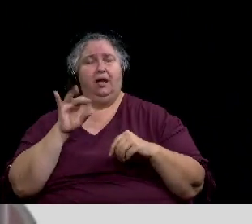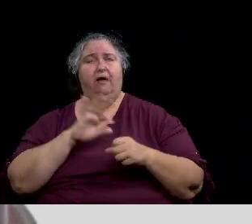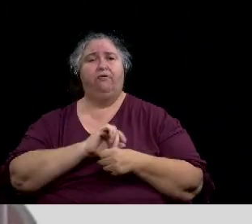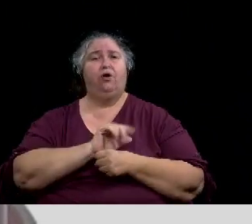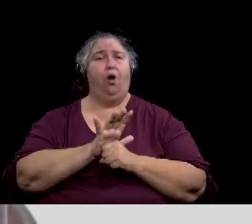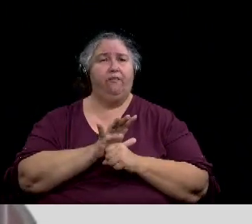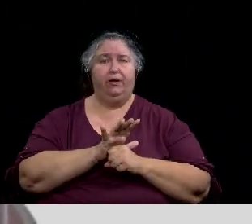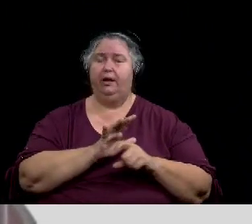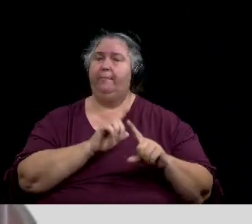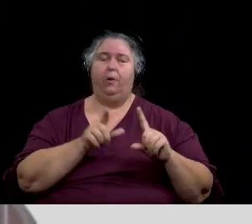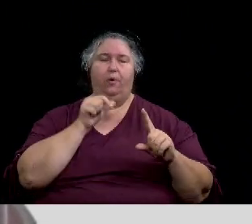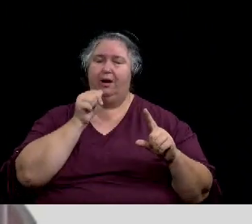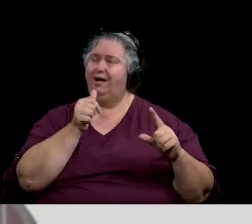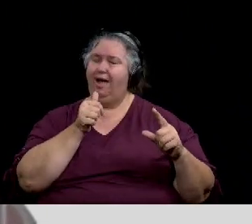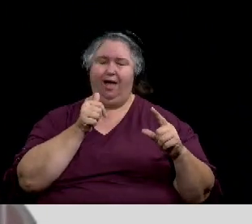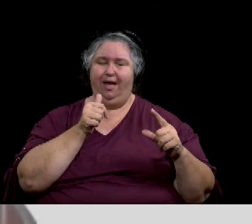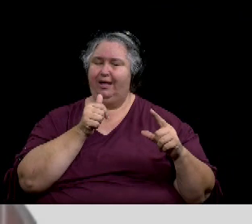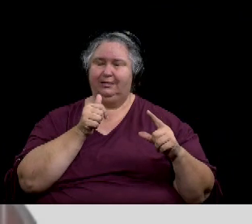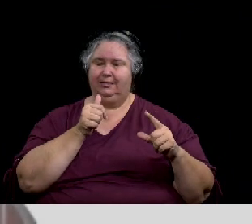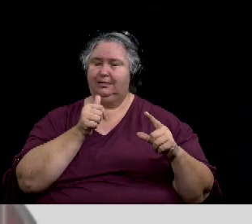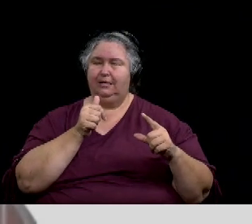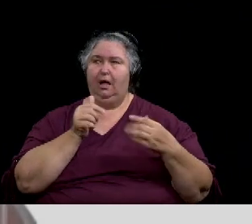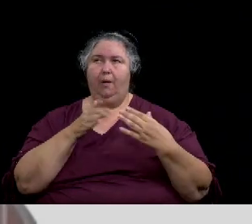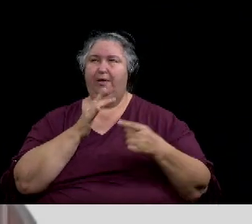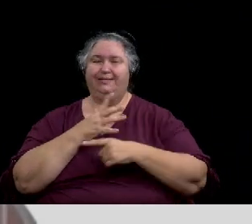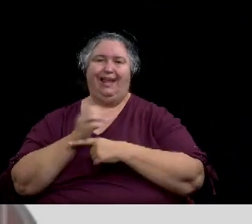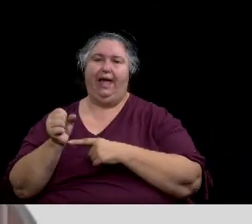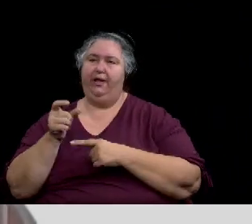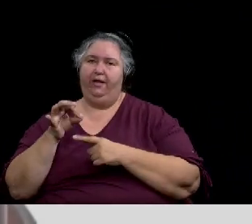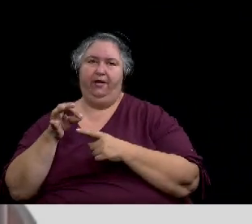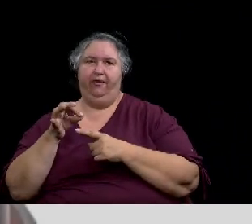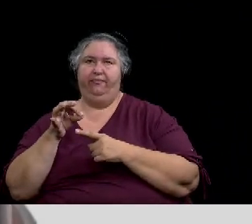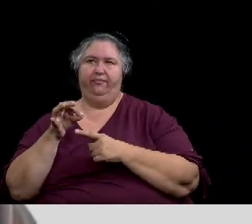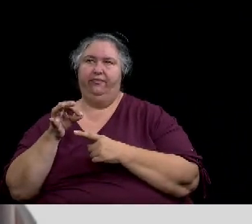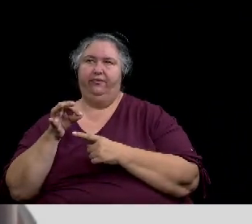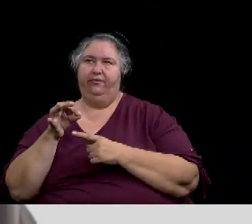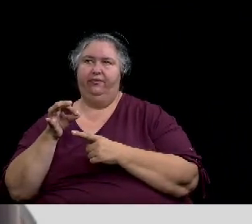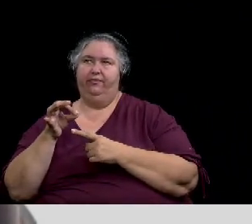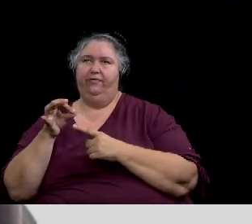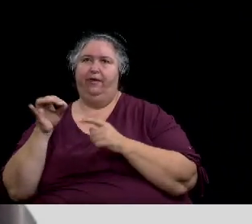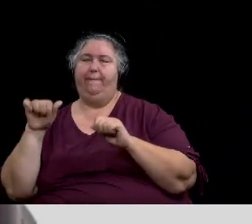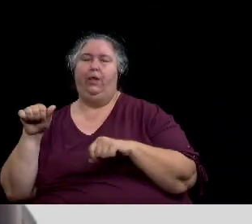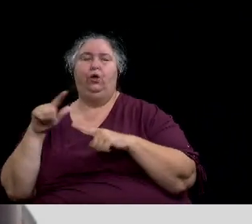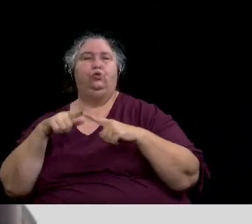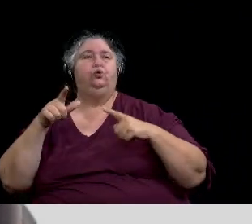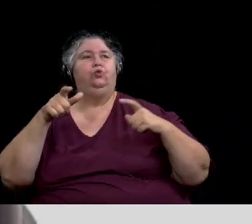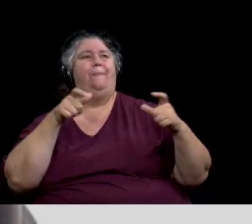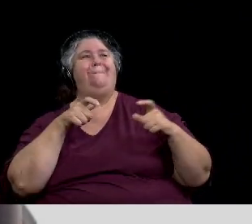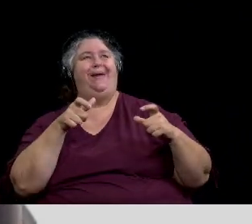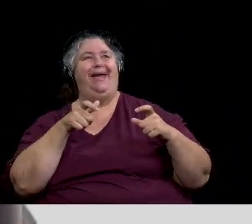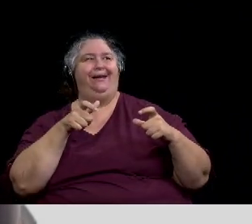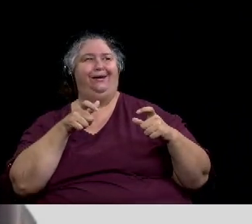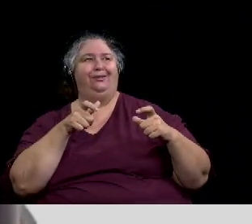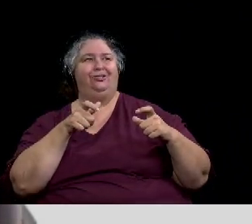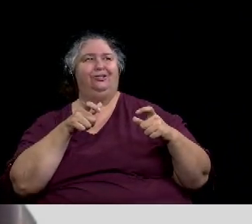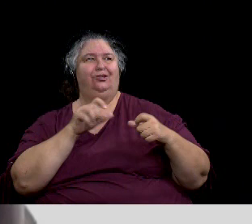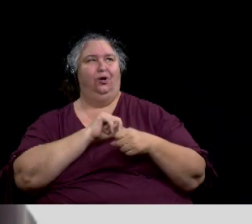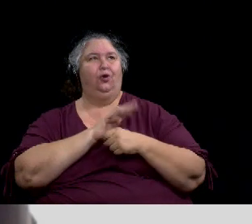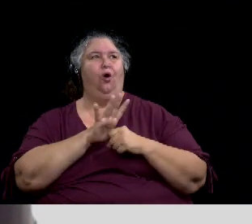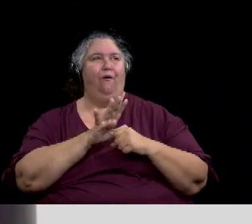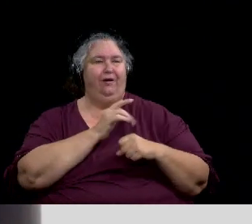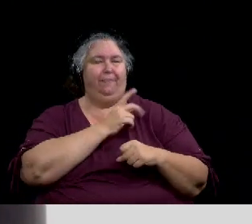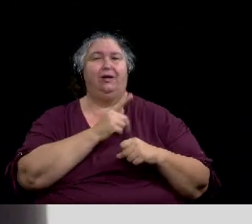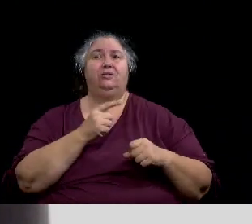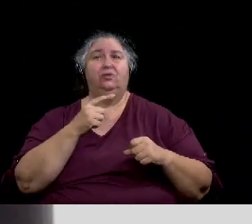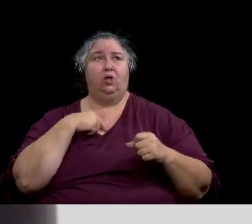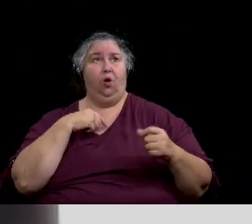we are nowhere near depleting our capability to manage COVID patients, which means in alignment with the order, we can